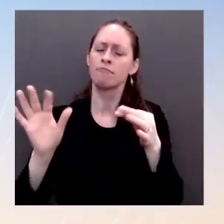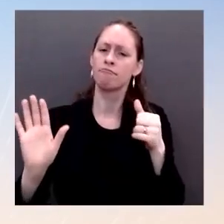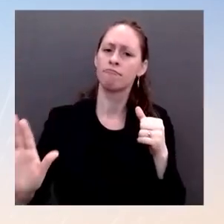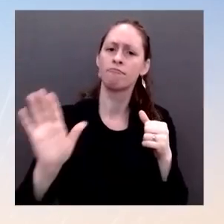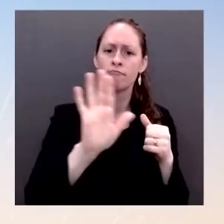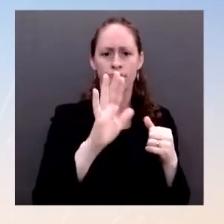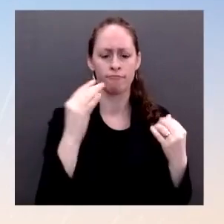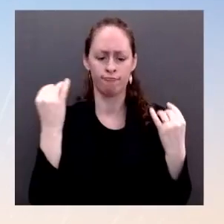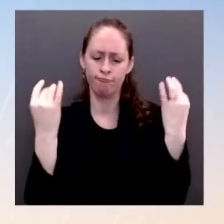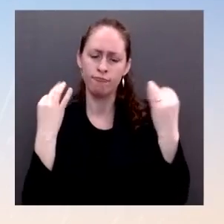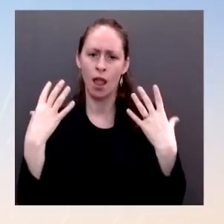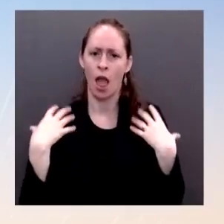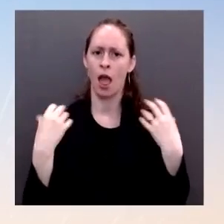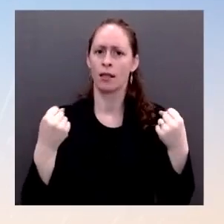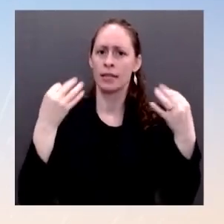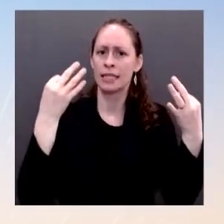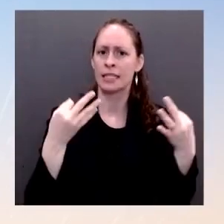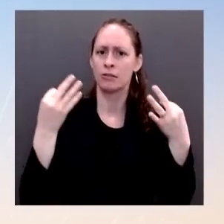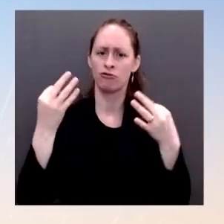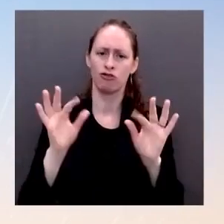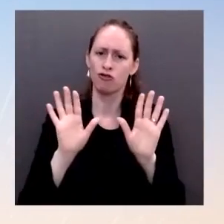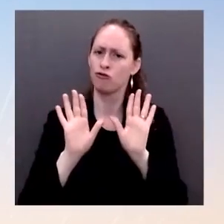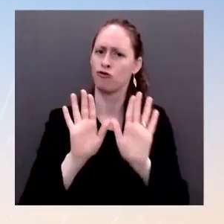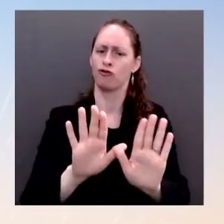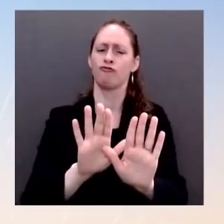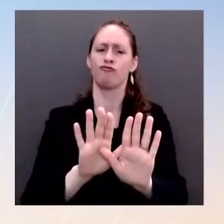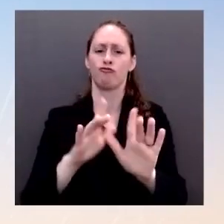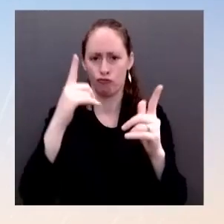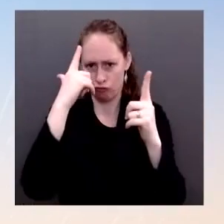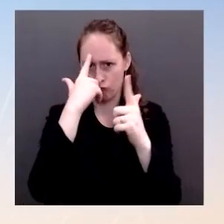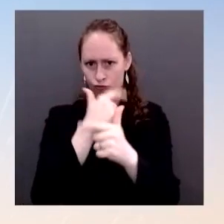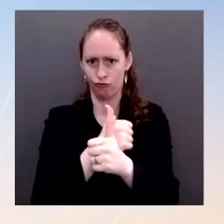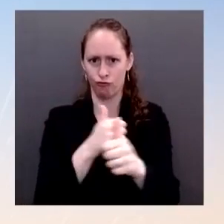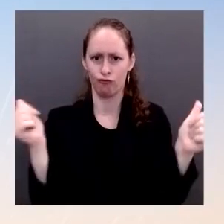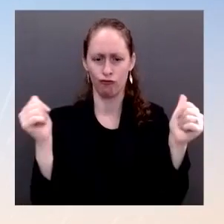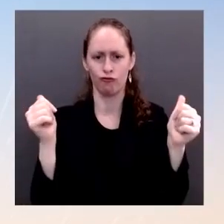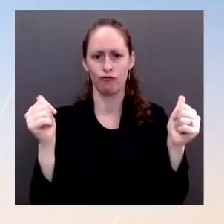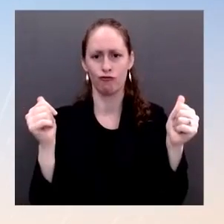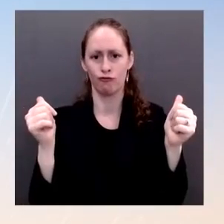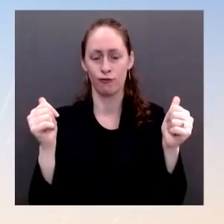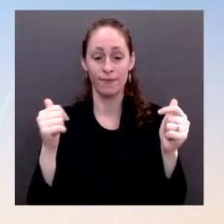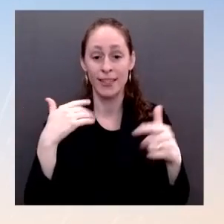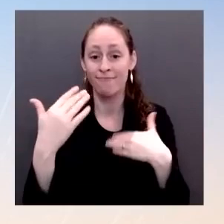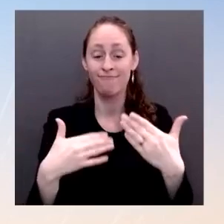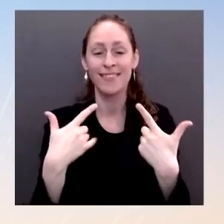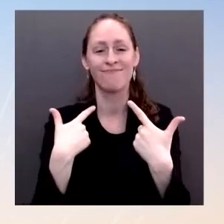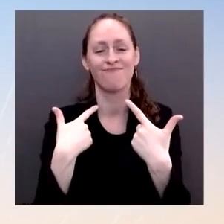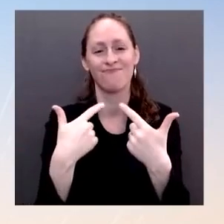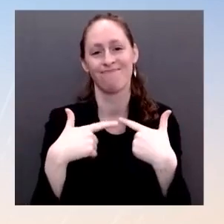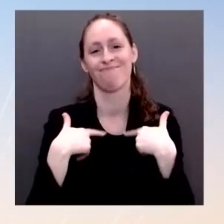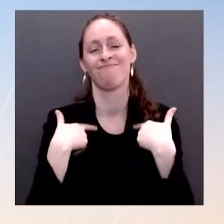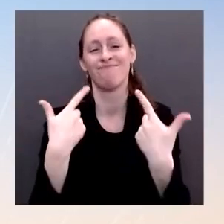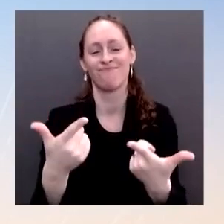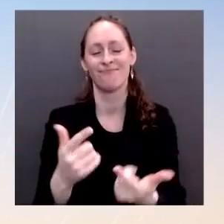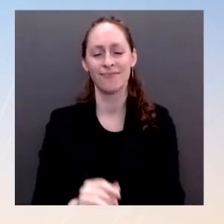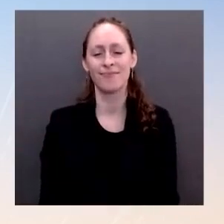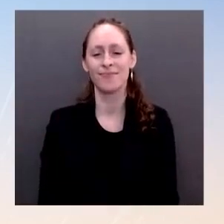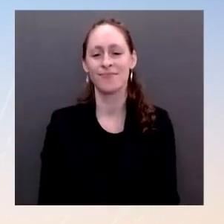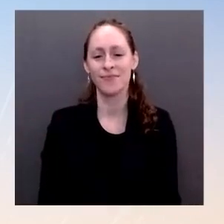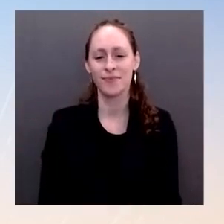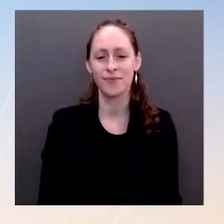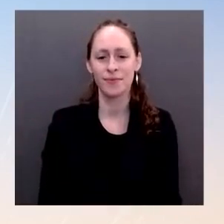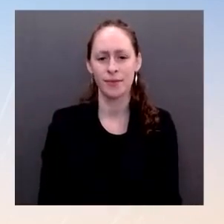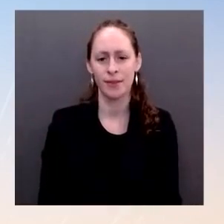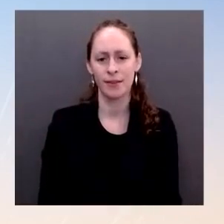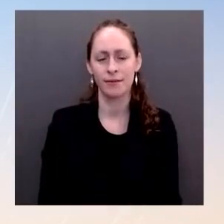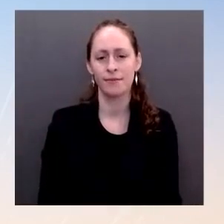try to get to as many people as possible, and otherwise I'll be here in my office. Go ahead, Omar. Thank you, Jen. When the U.S. presents its written response to